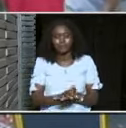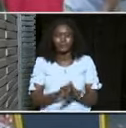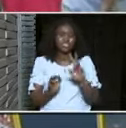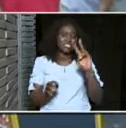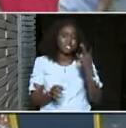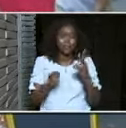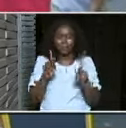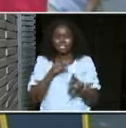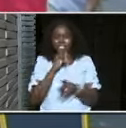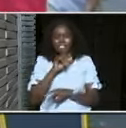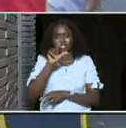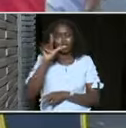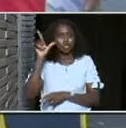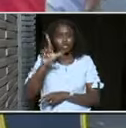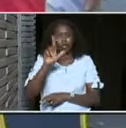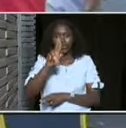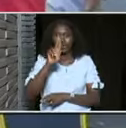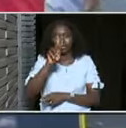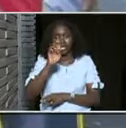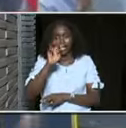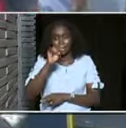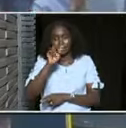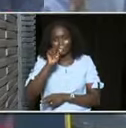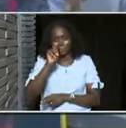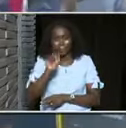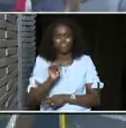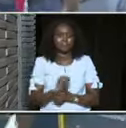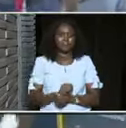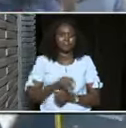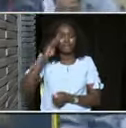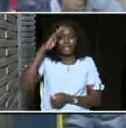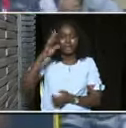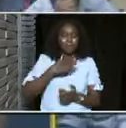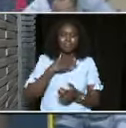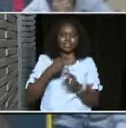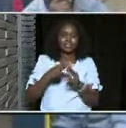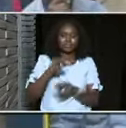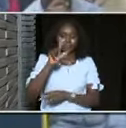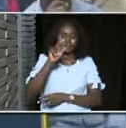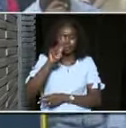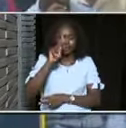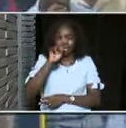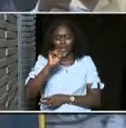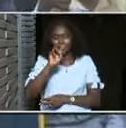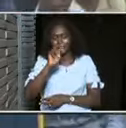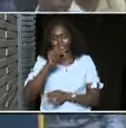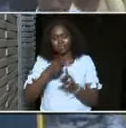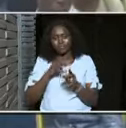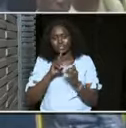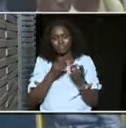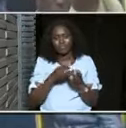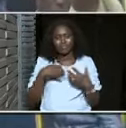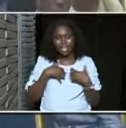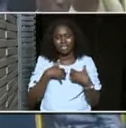is Lukman. Lukman? Hello, good evening. My name is Lukman Zikrulai Temitayo from Department of Animal